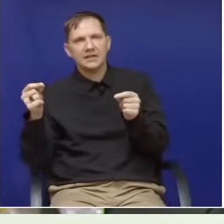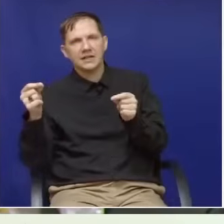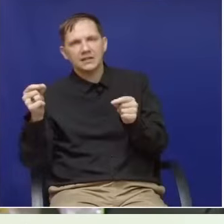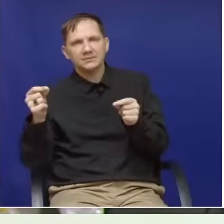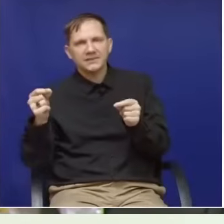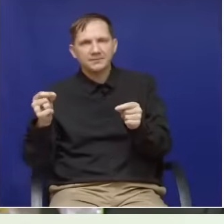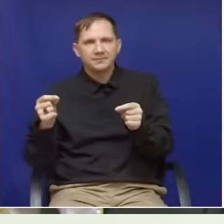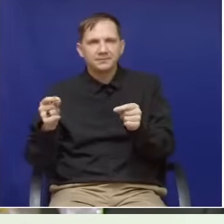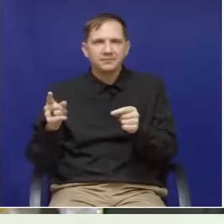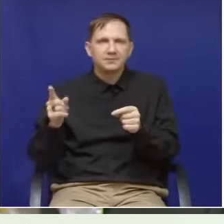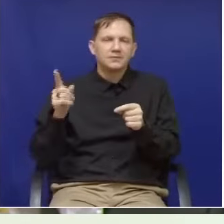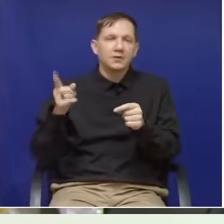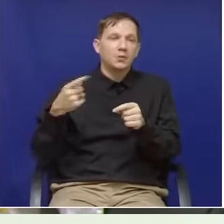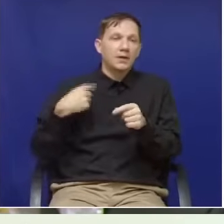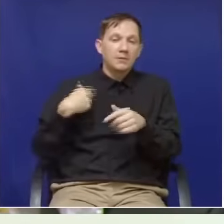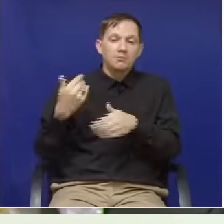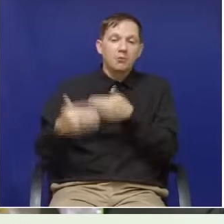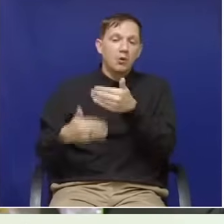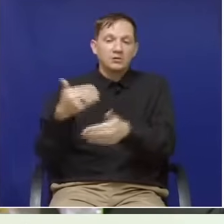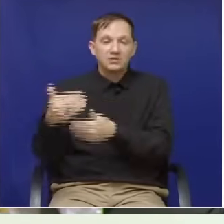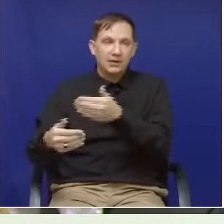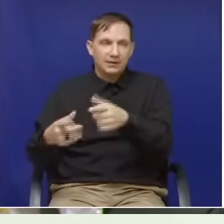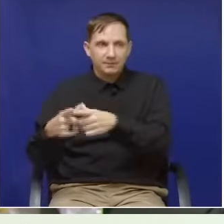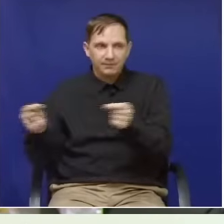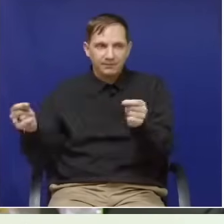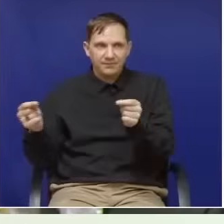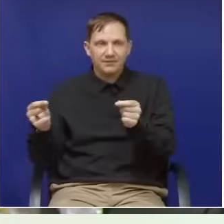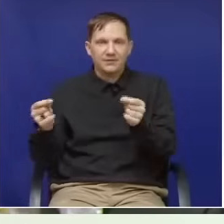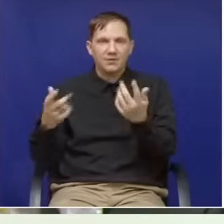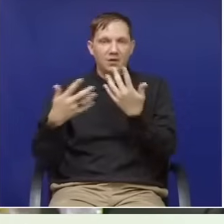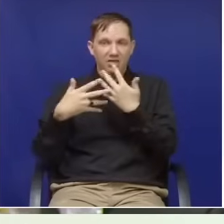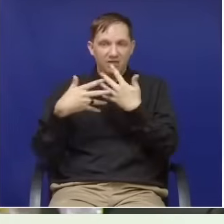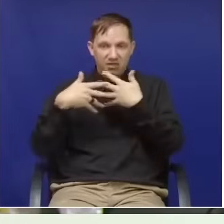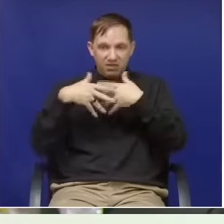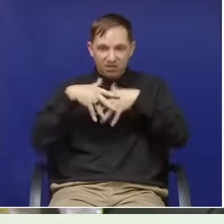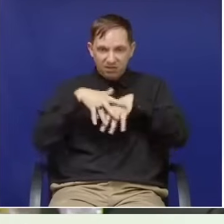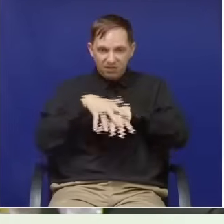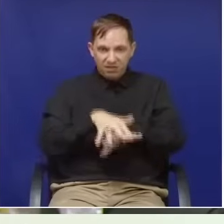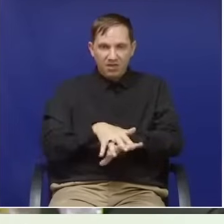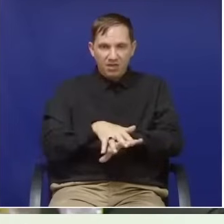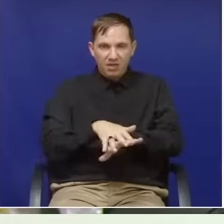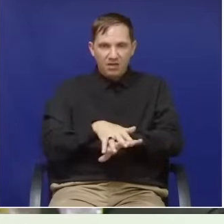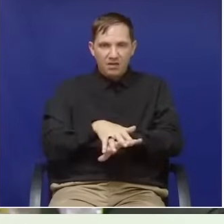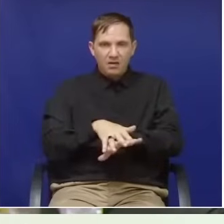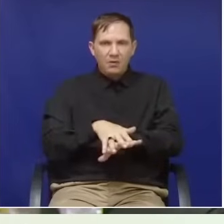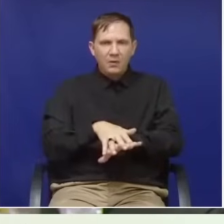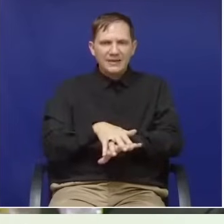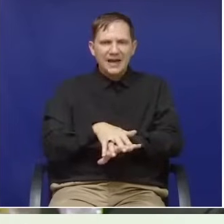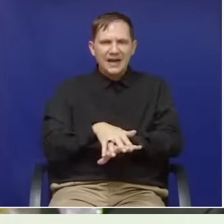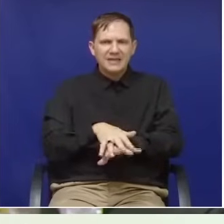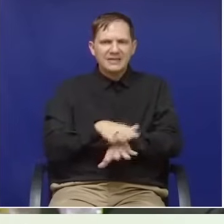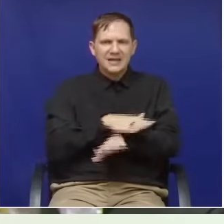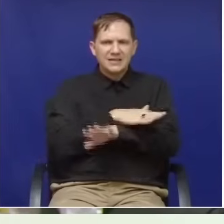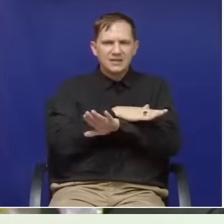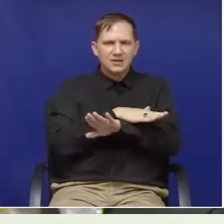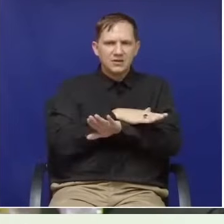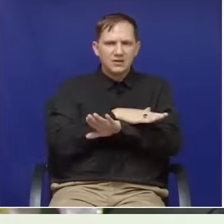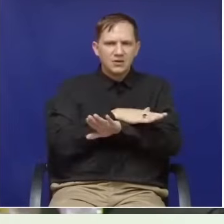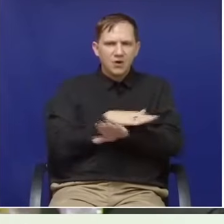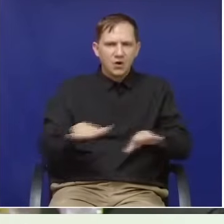not concluded the process of integrating the non-statutory forces, a process which was started